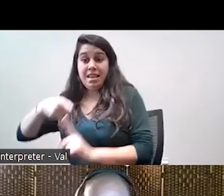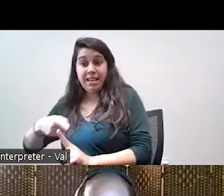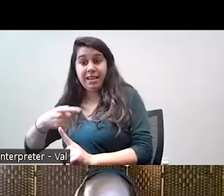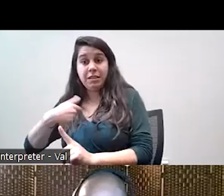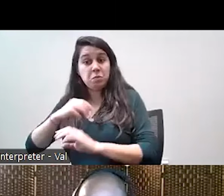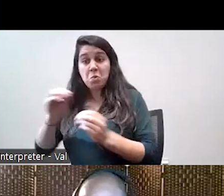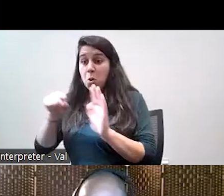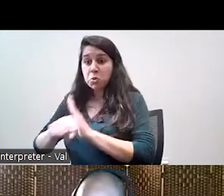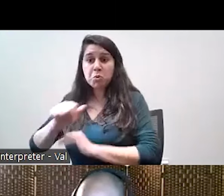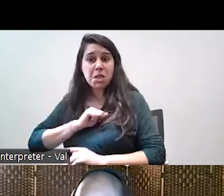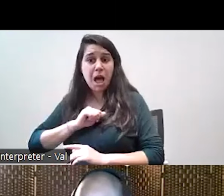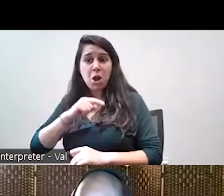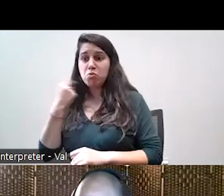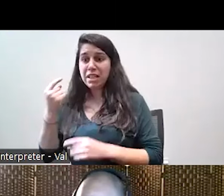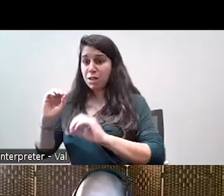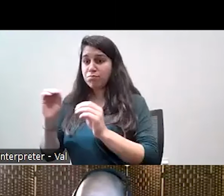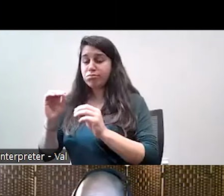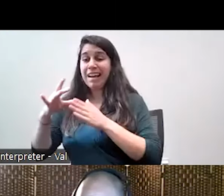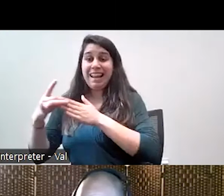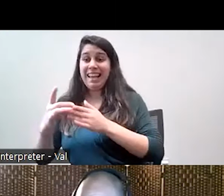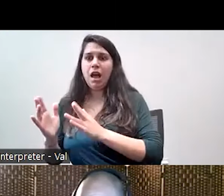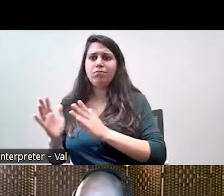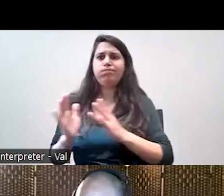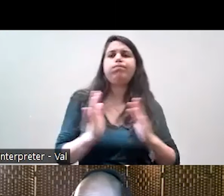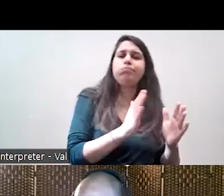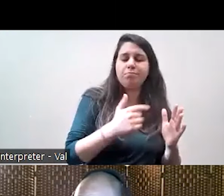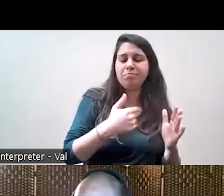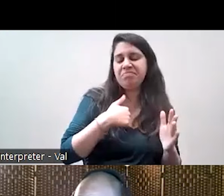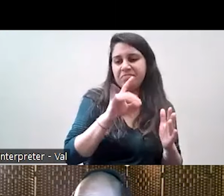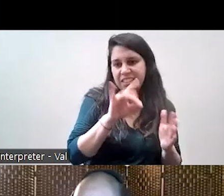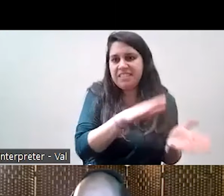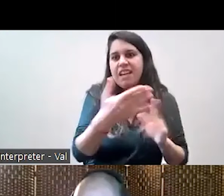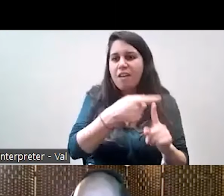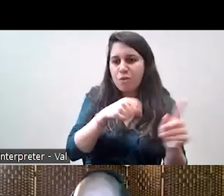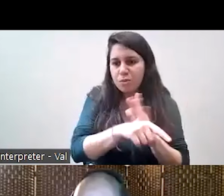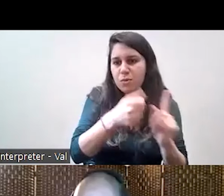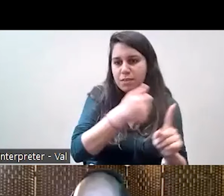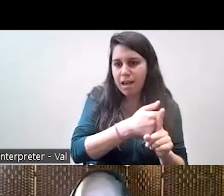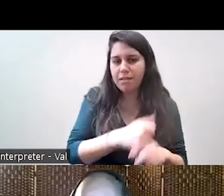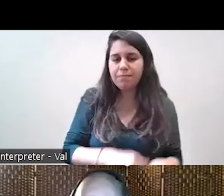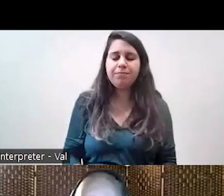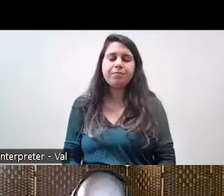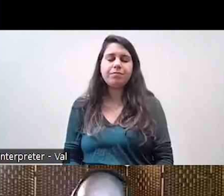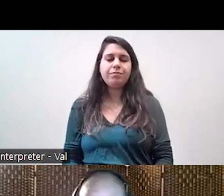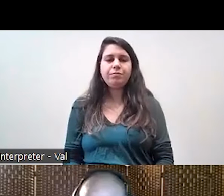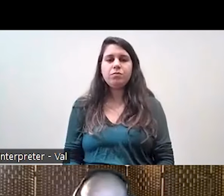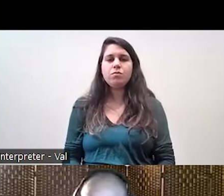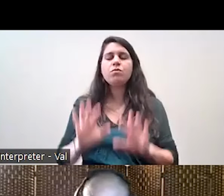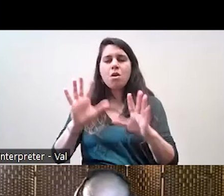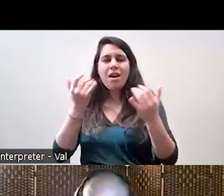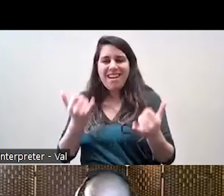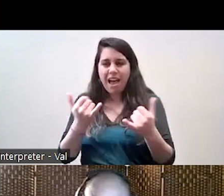have no suicidal risk at all to where I've died by suicide. But I wanted to focus in for